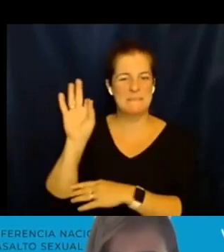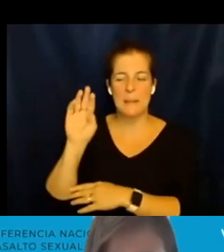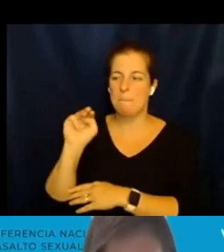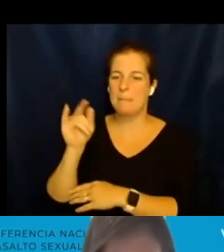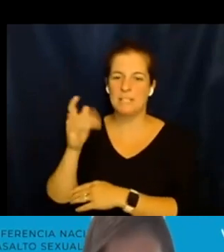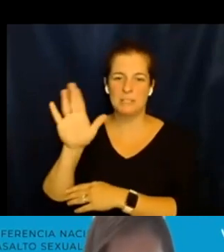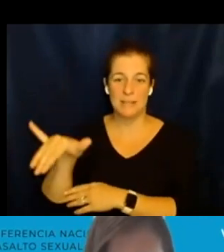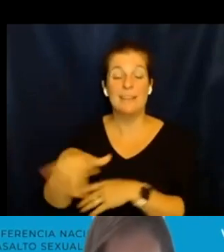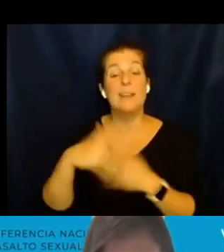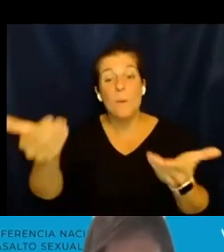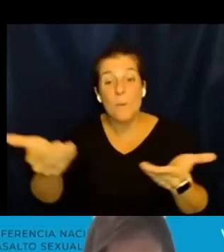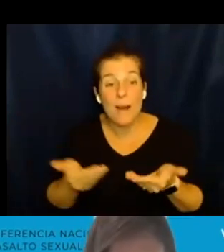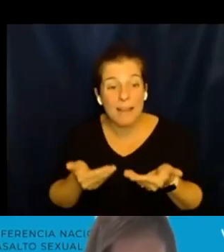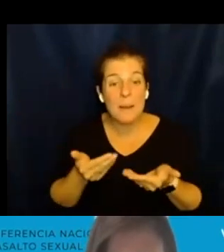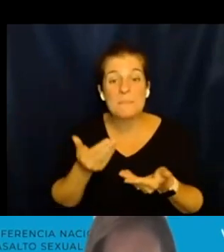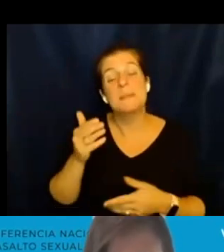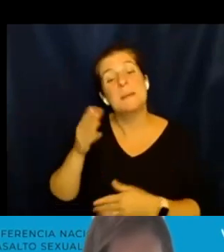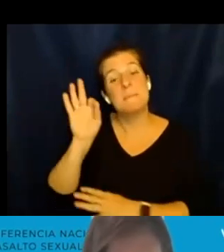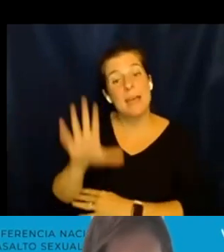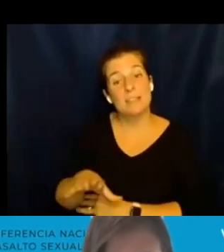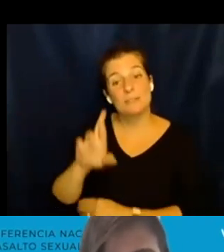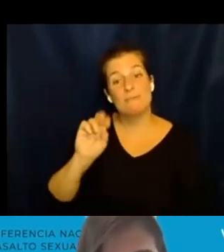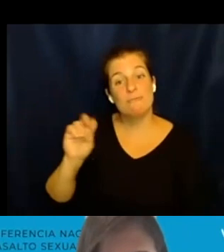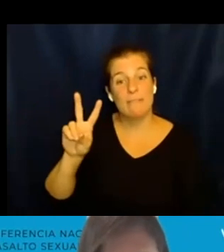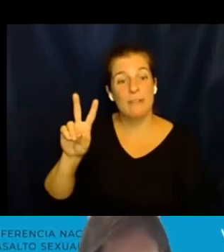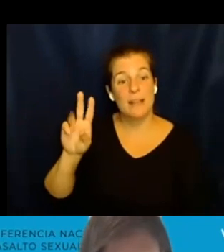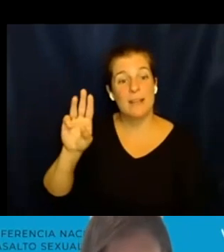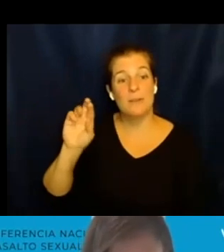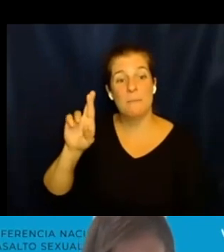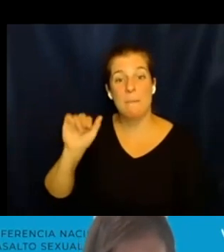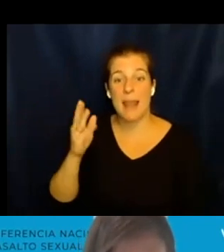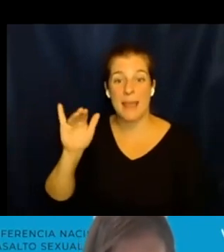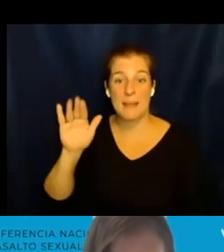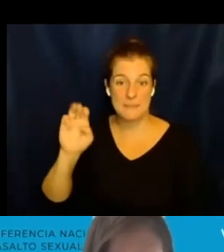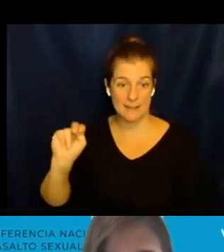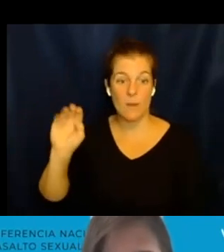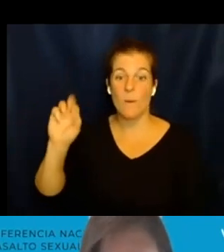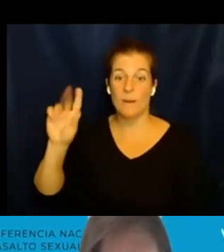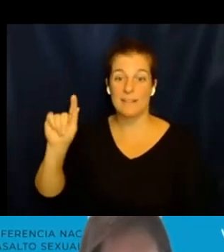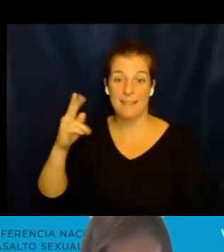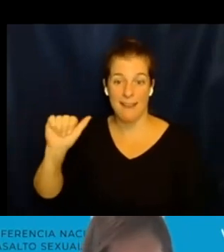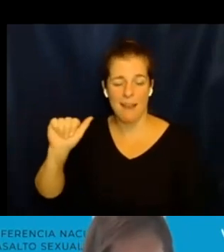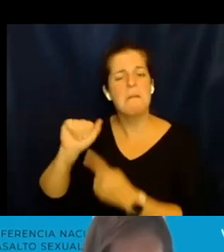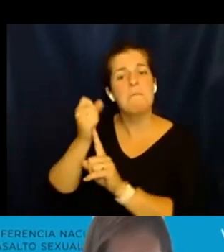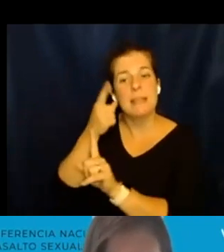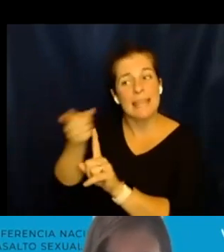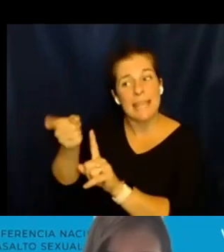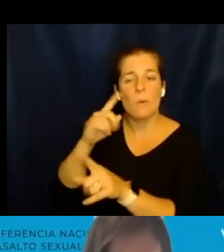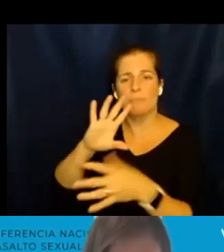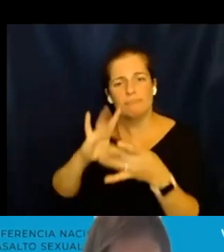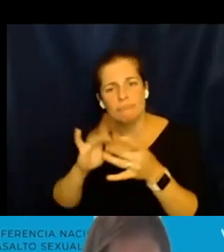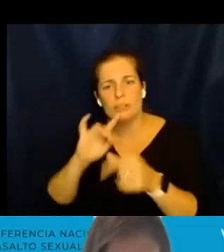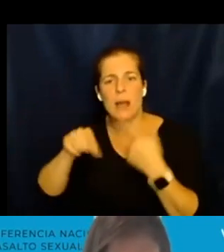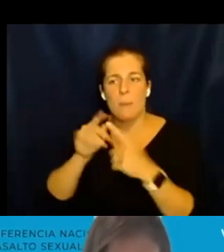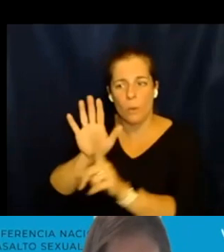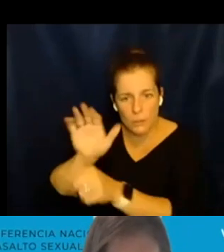Benjamin Ortega, who will be speaking to us later on throughout this session. And he'll talk to us about all the work he's been able to do in his